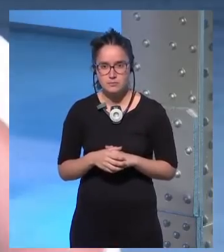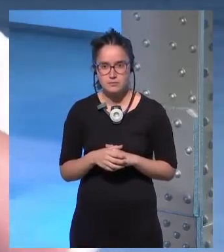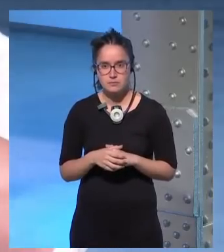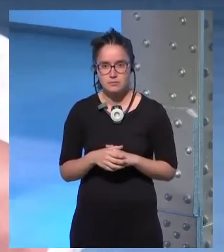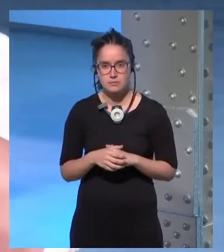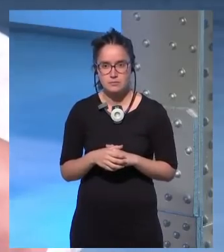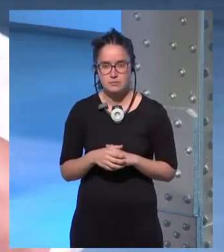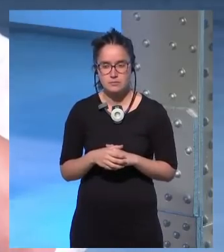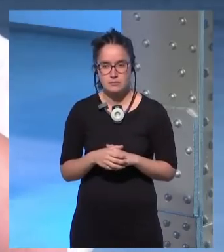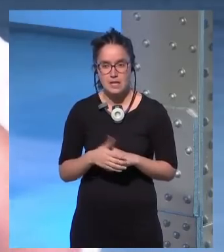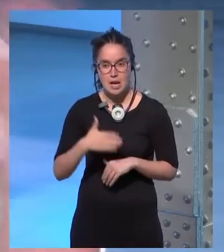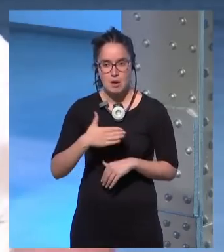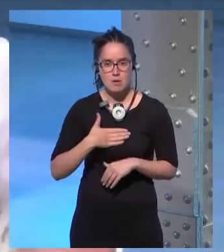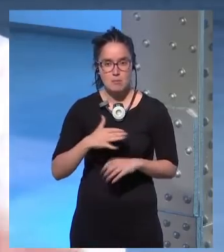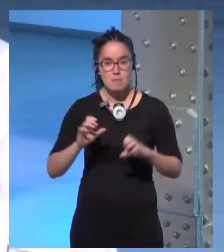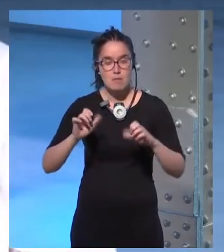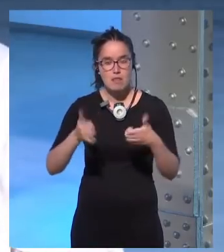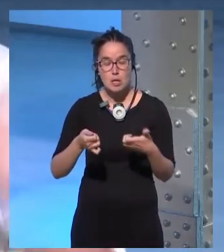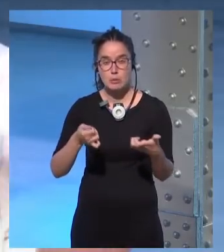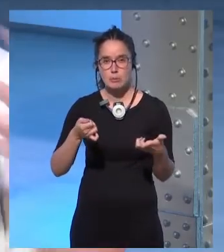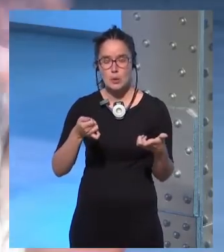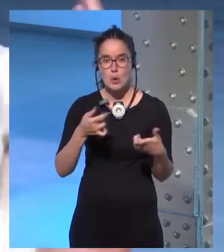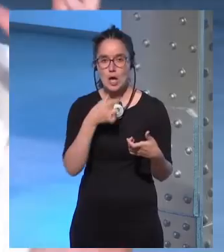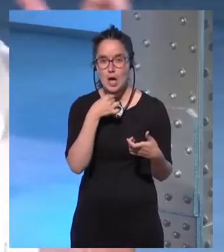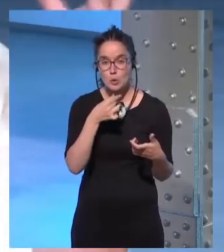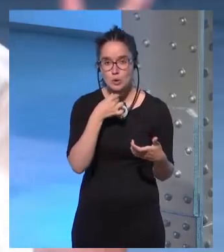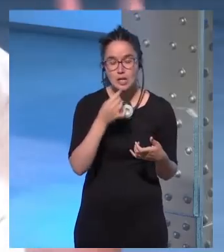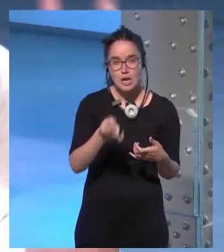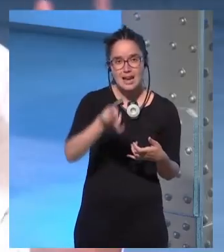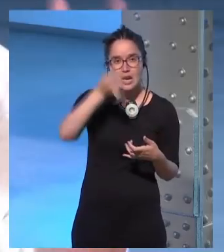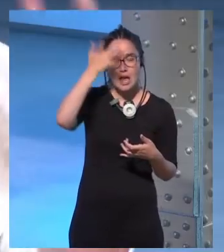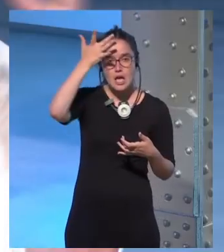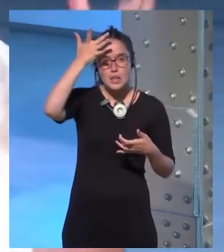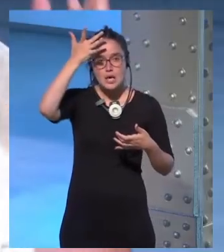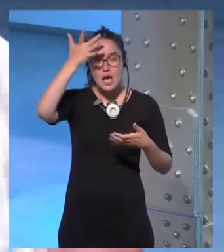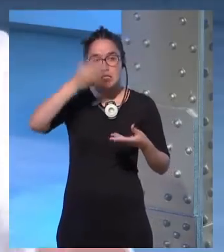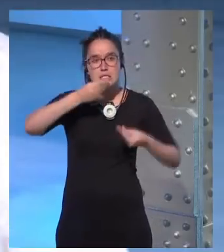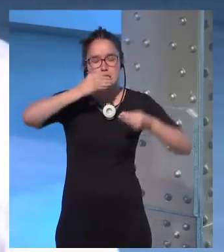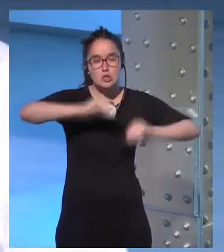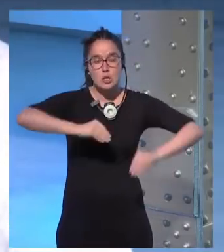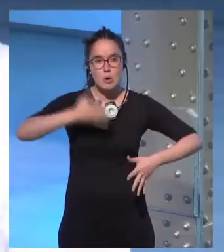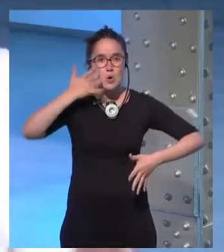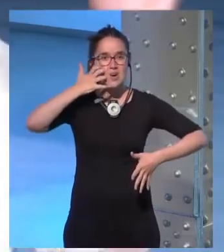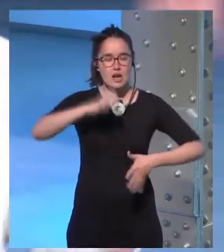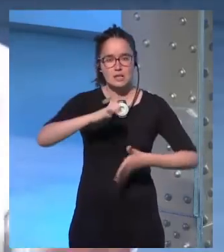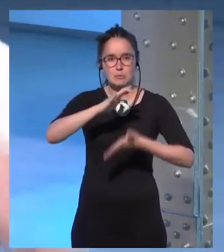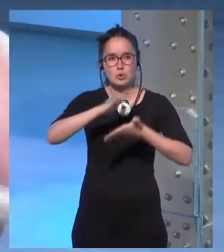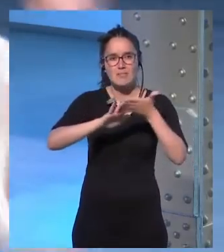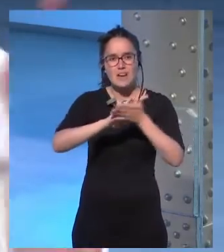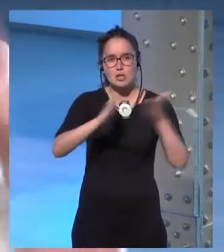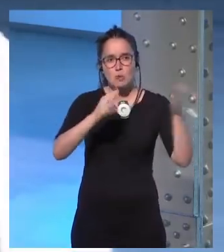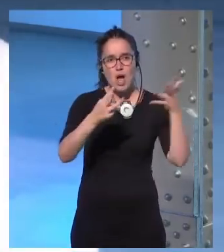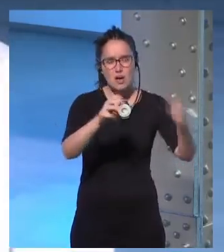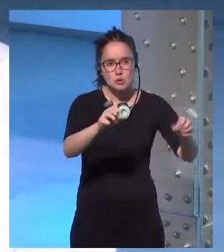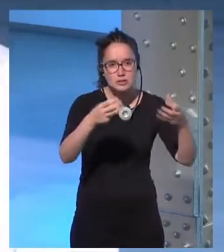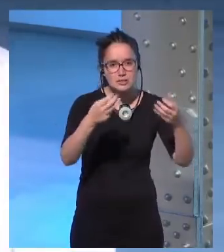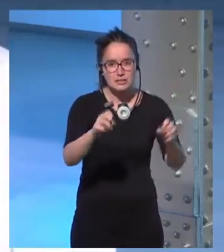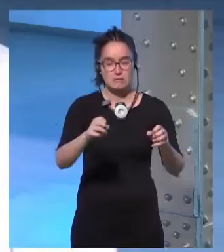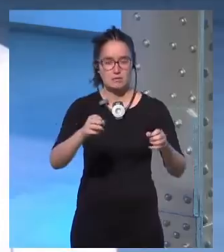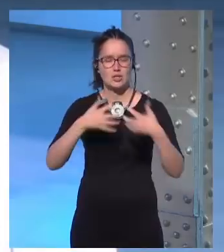the 80s, during the Cold War, that, we were always like, oh, the Russia's going to get us. History is a circle.